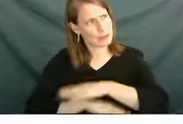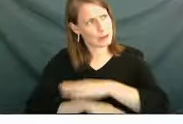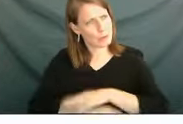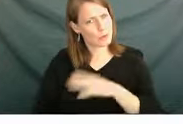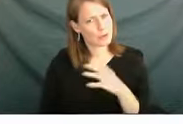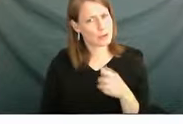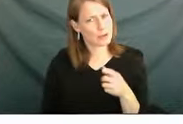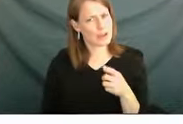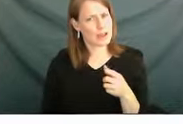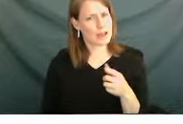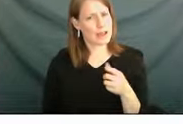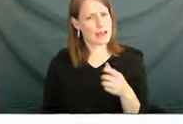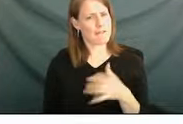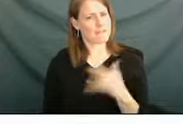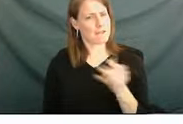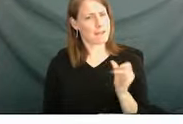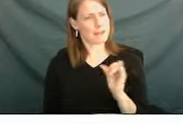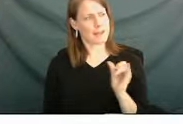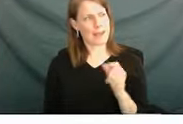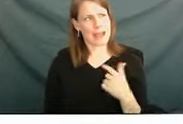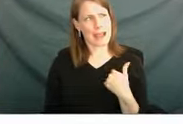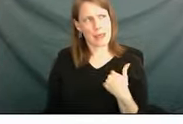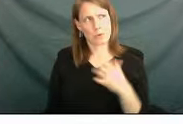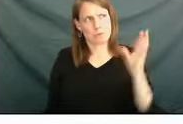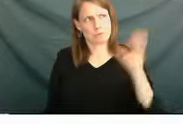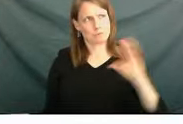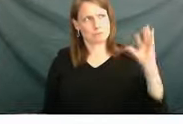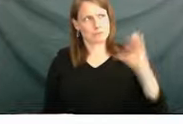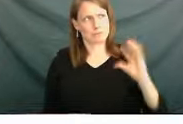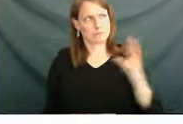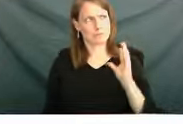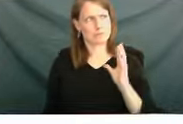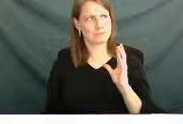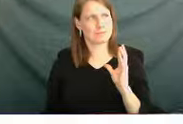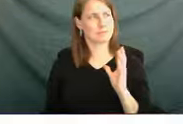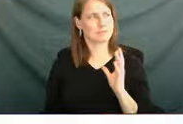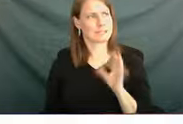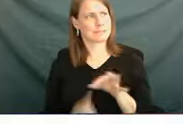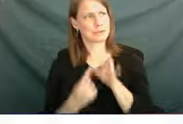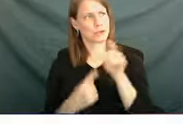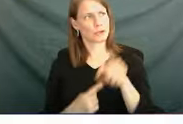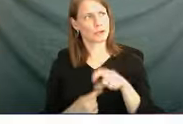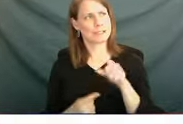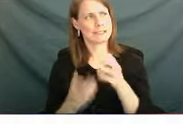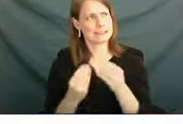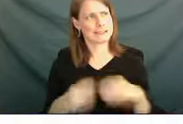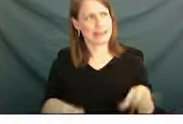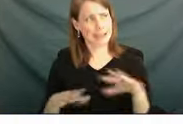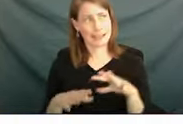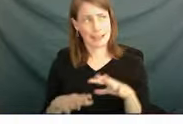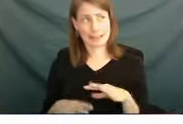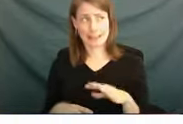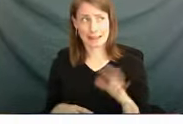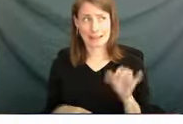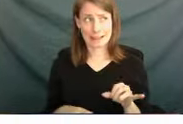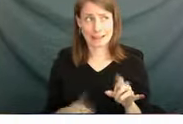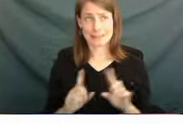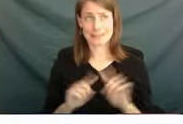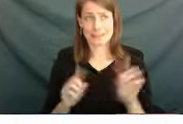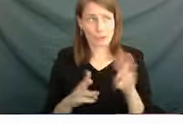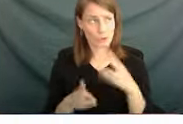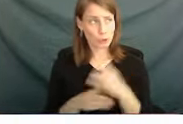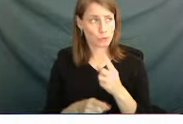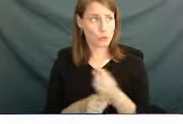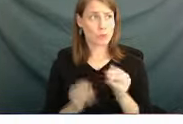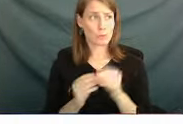much so, yeah. It's quieter. Go on then. The further reason is? I was going to like that black people